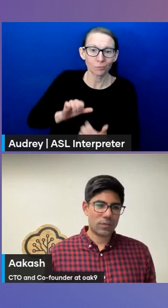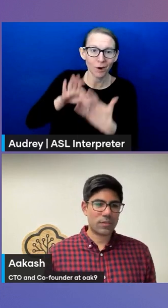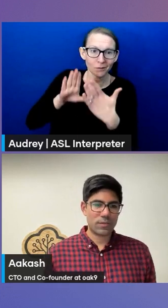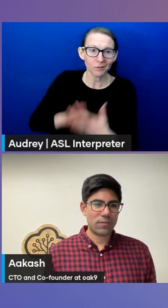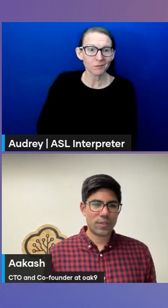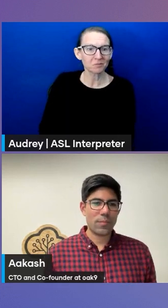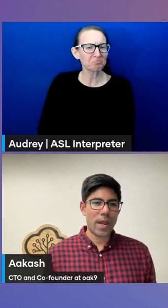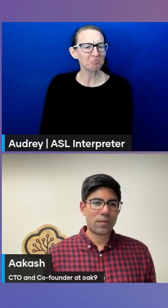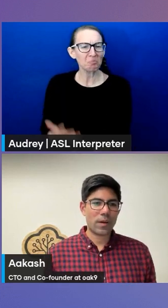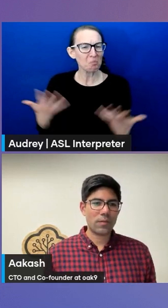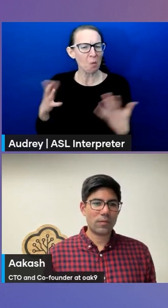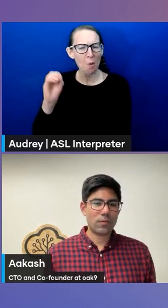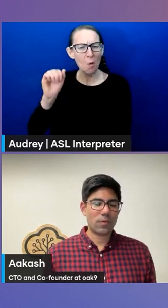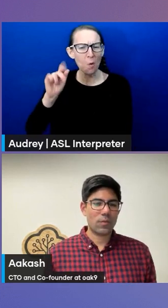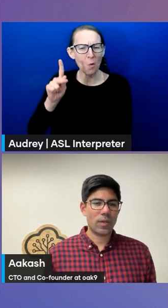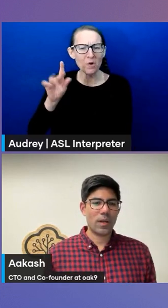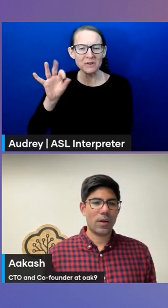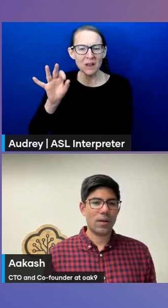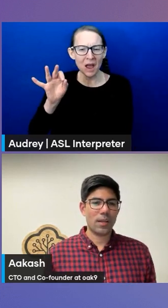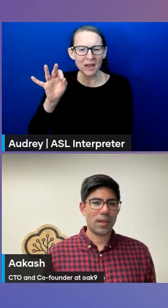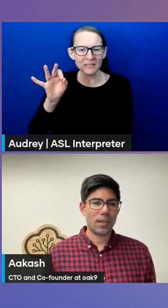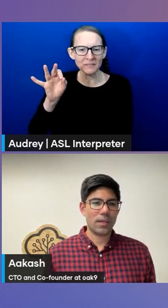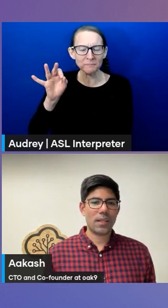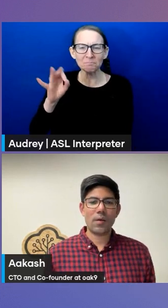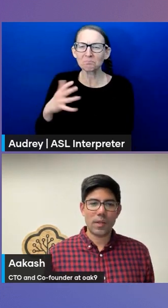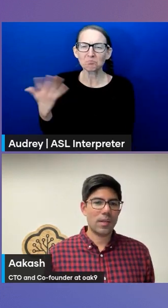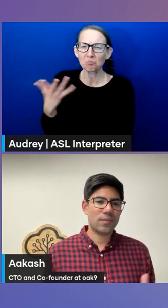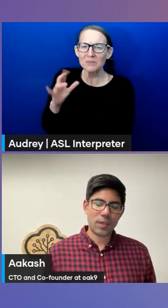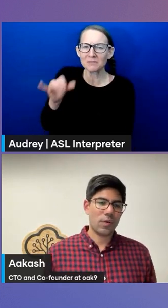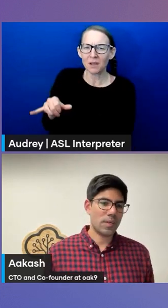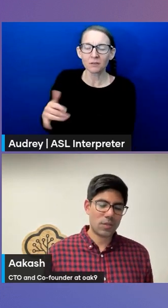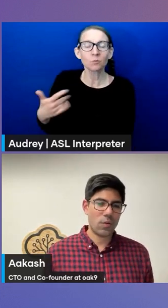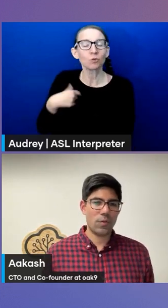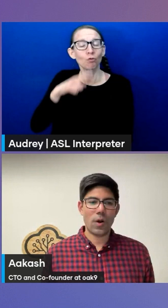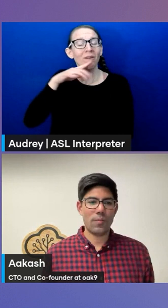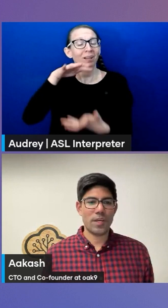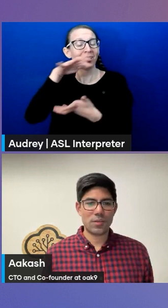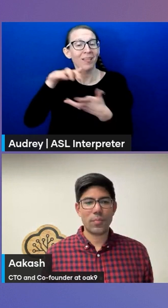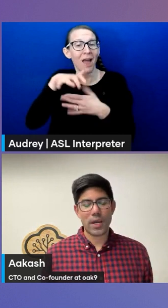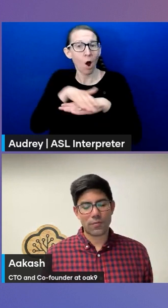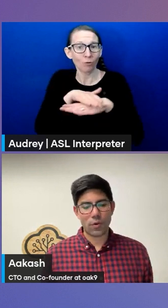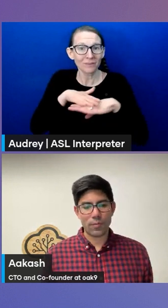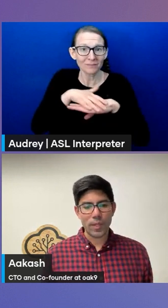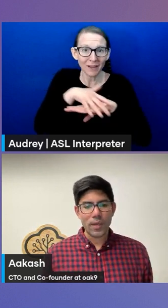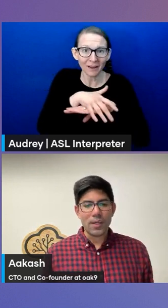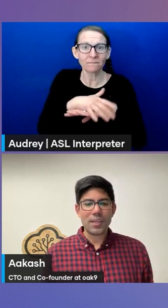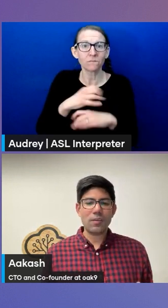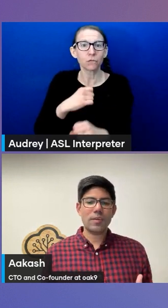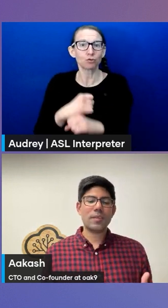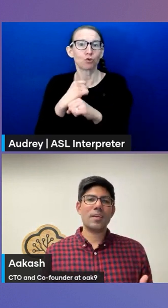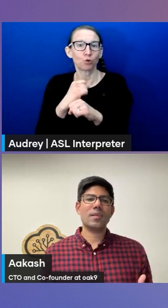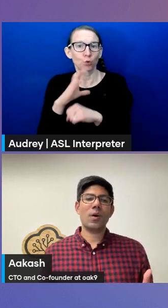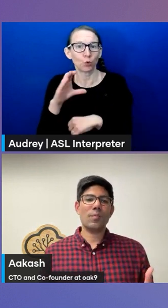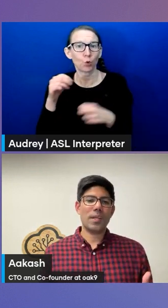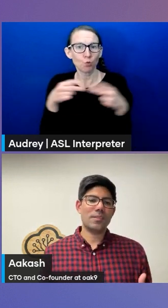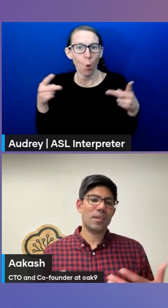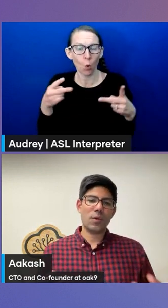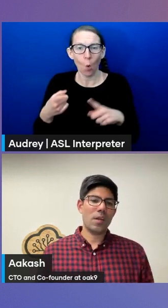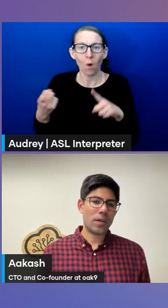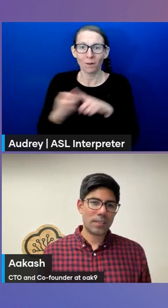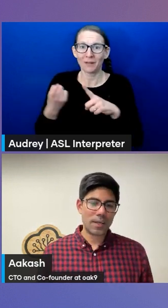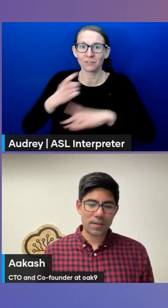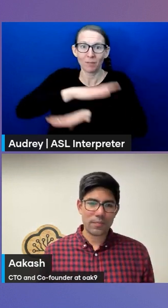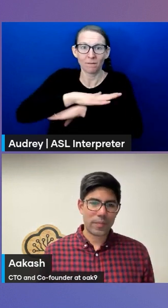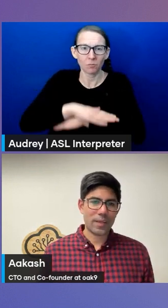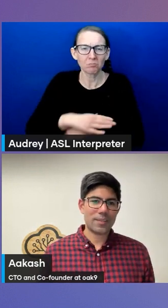Oak9? Just for some background, we are a cloud-native security as code automation platform. Think of us as an automated